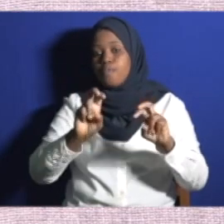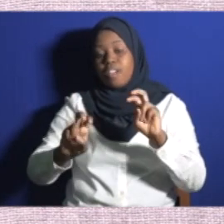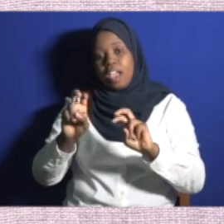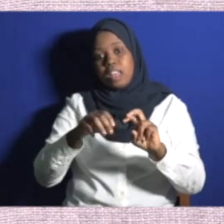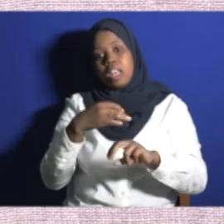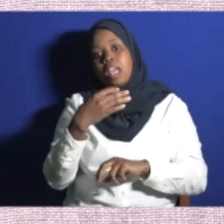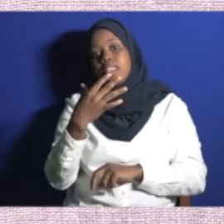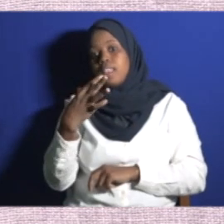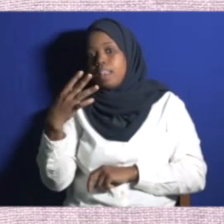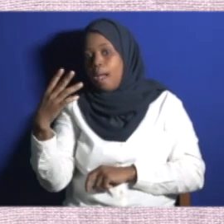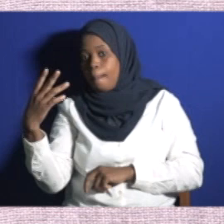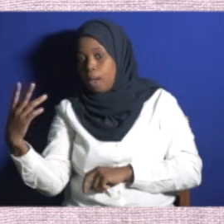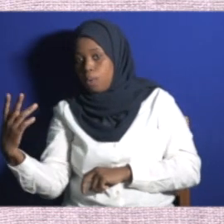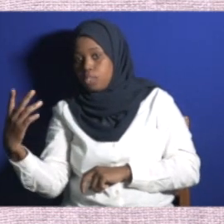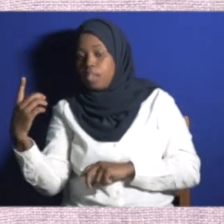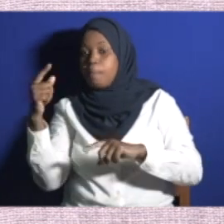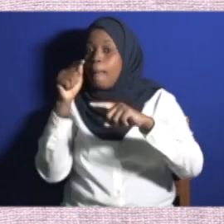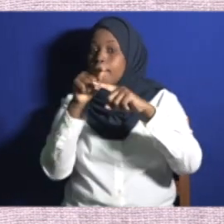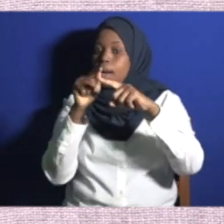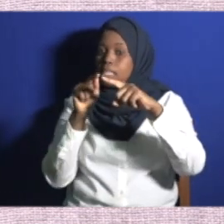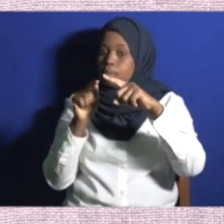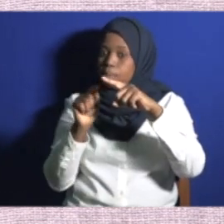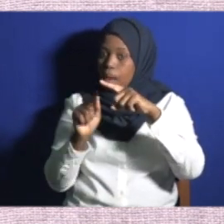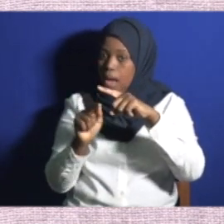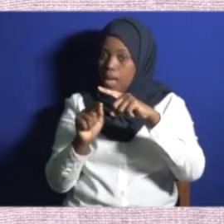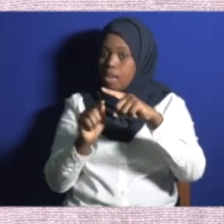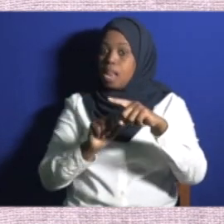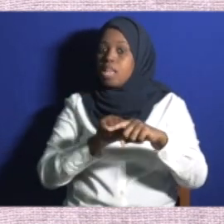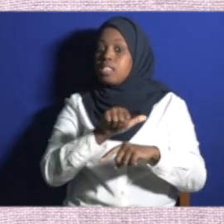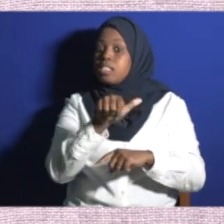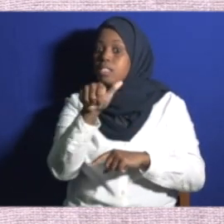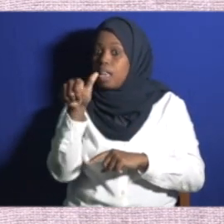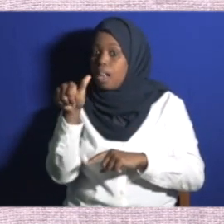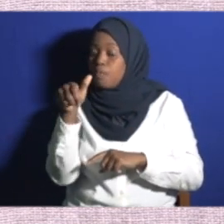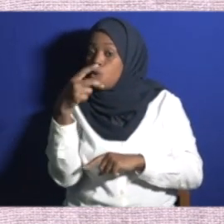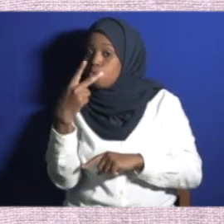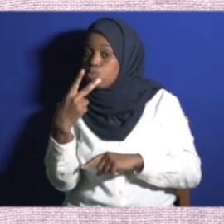be multiplied by itself 2 times to get